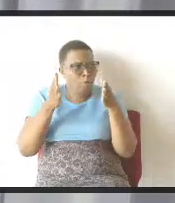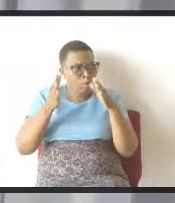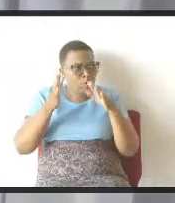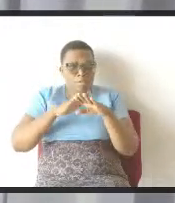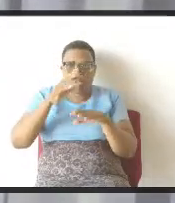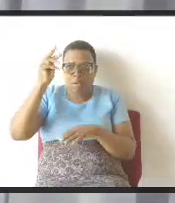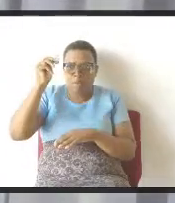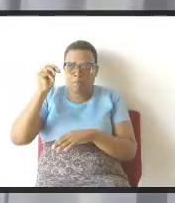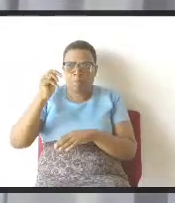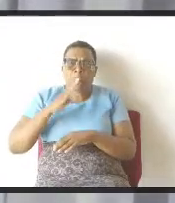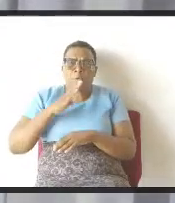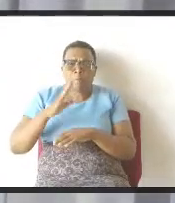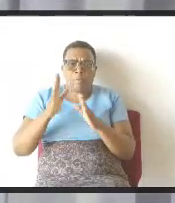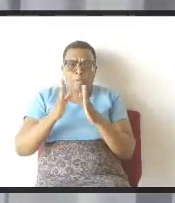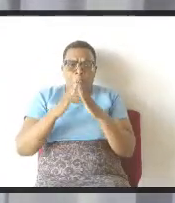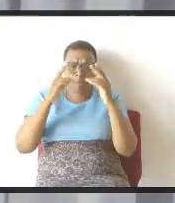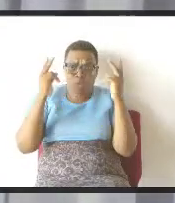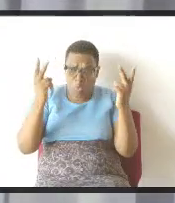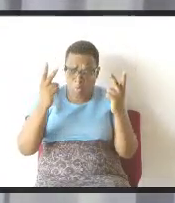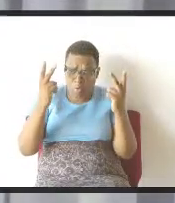victorious